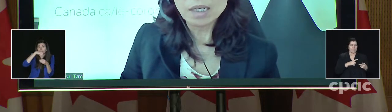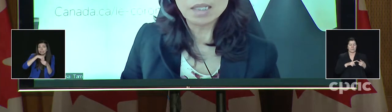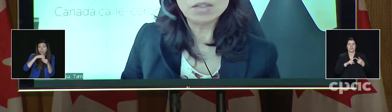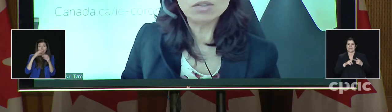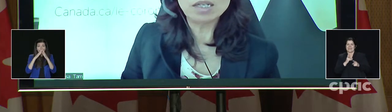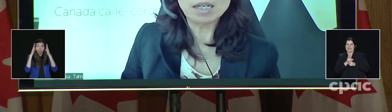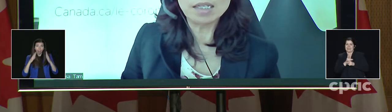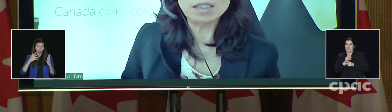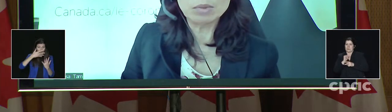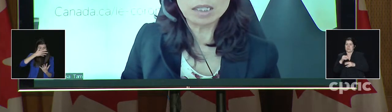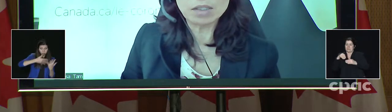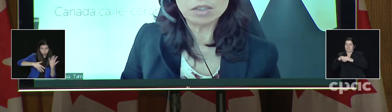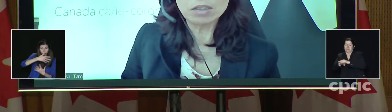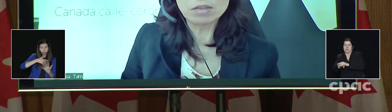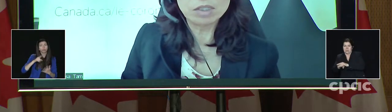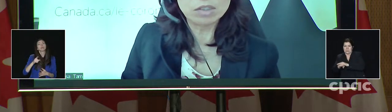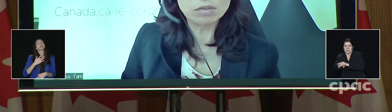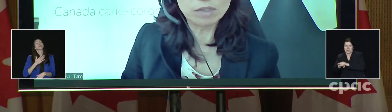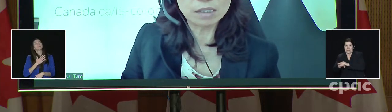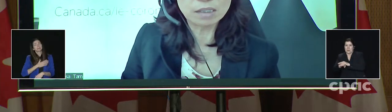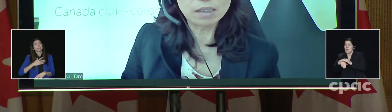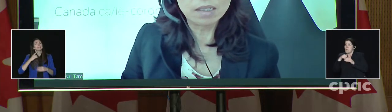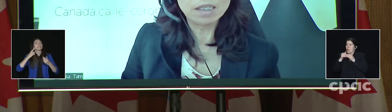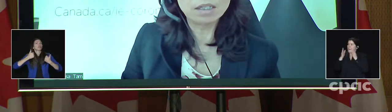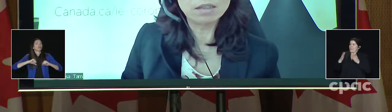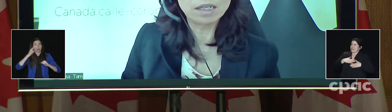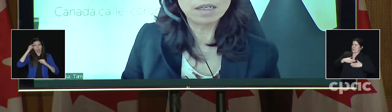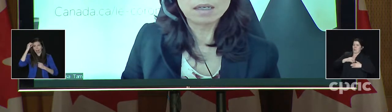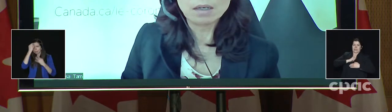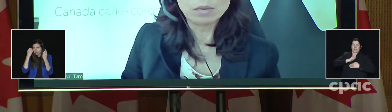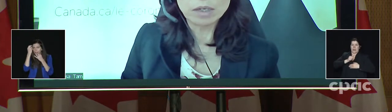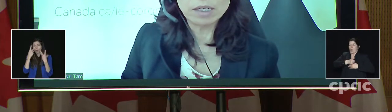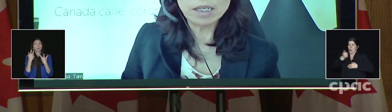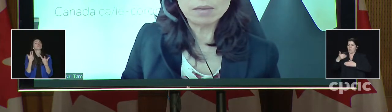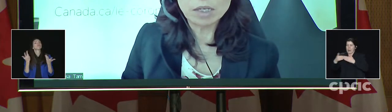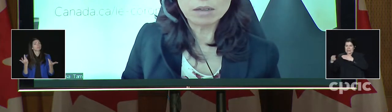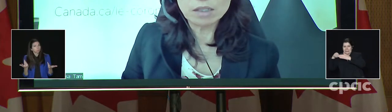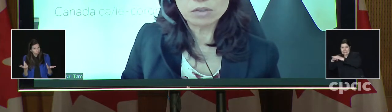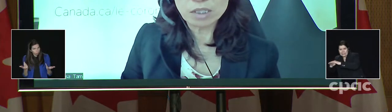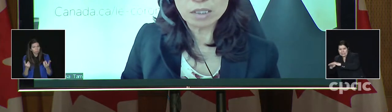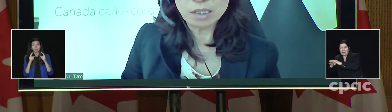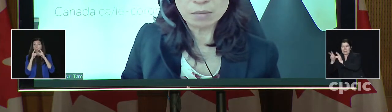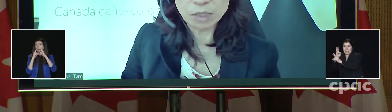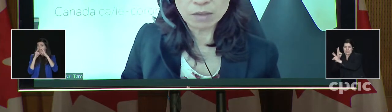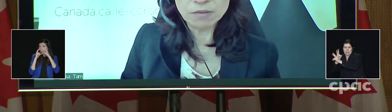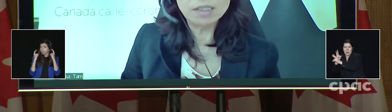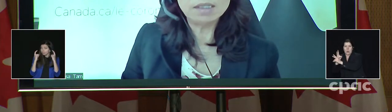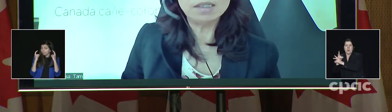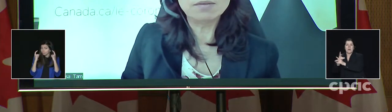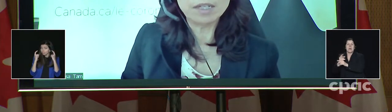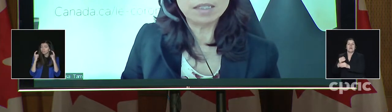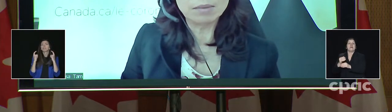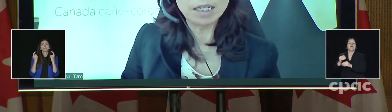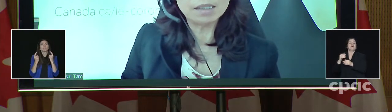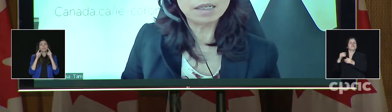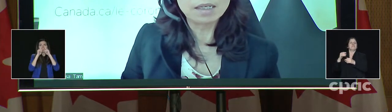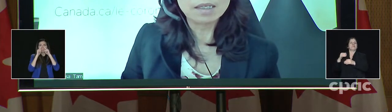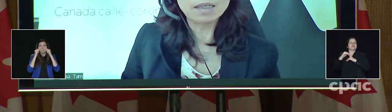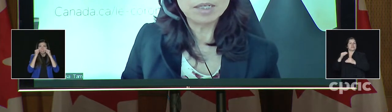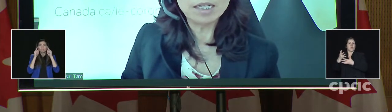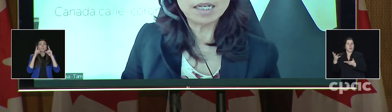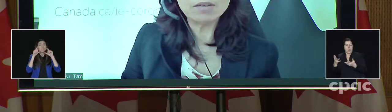household, and using layers of protection to reduce risks, including wearing a well-constructed and well-fitted face